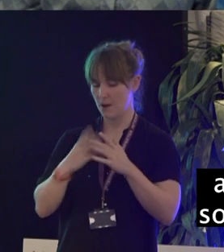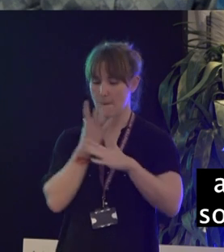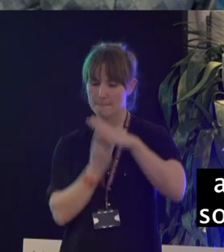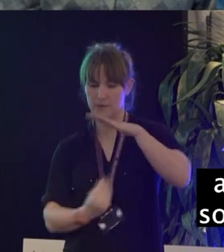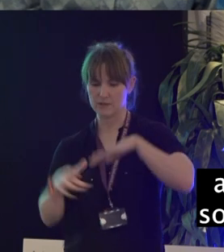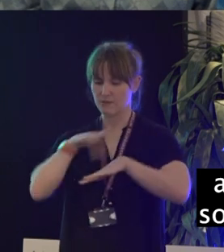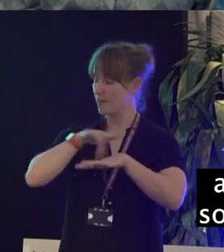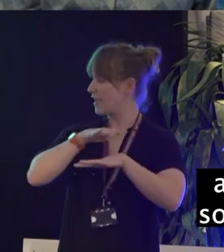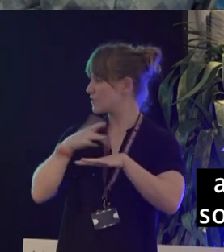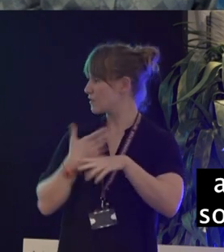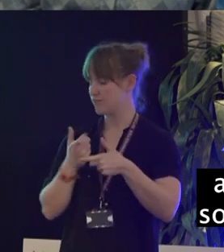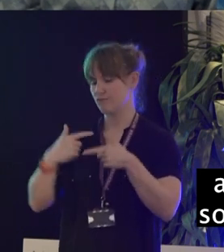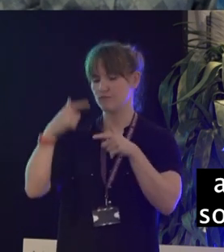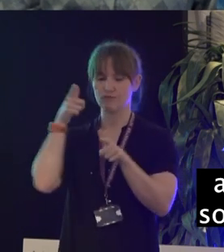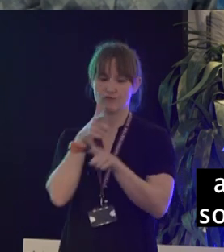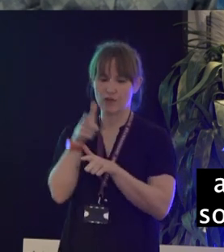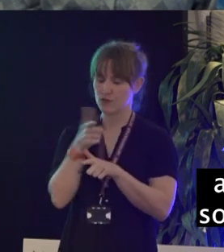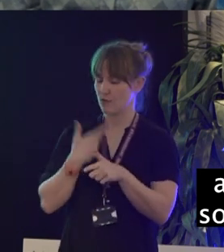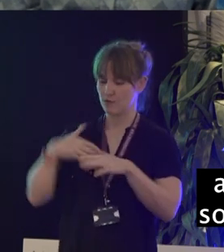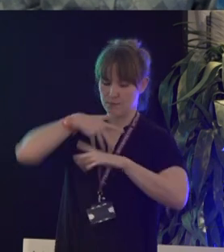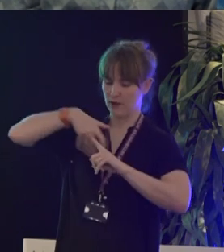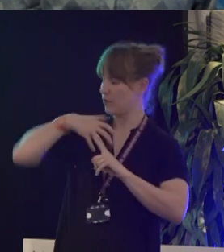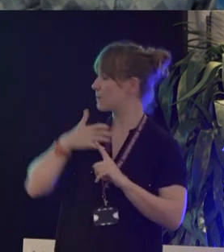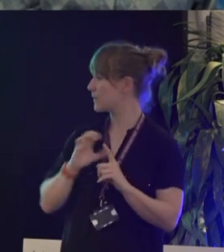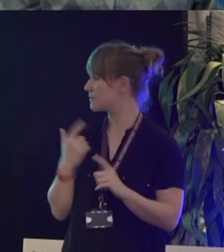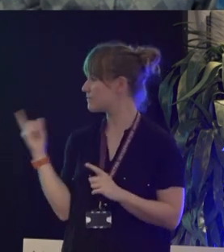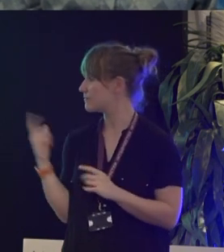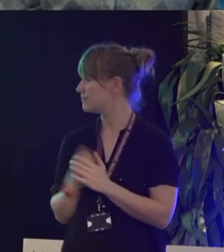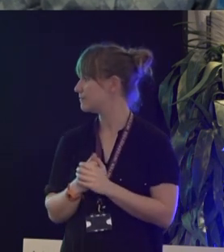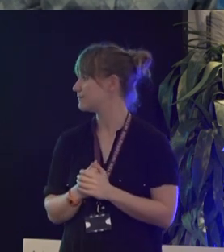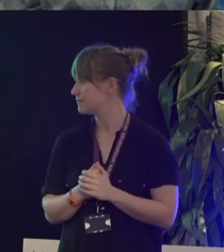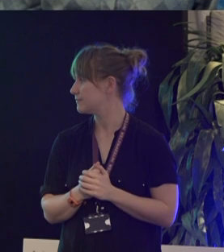videography background, sort of combination of the two as a practitioner.